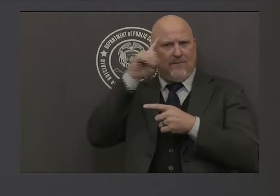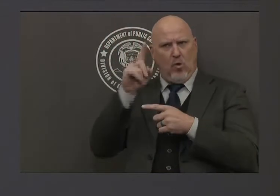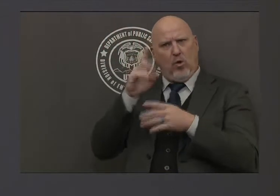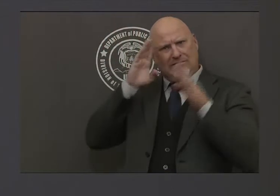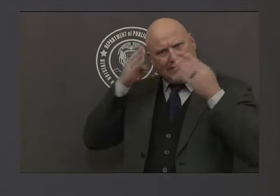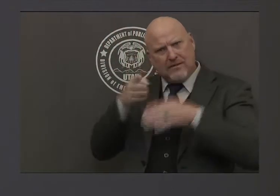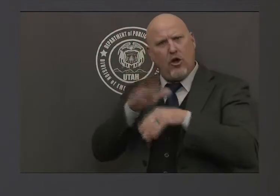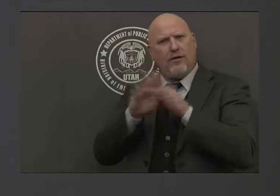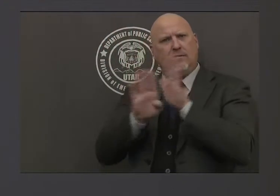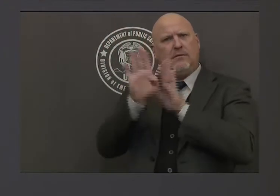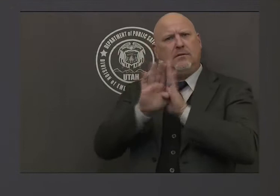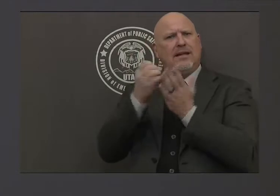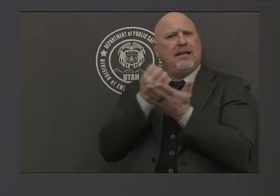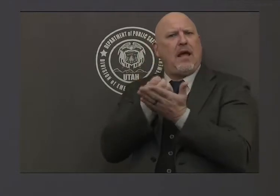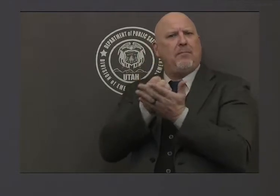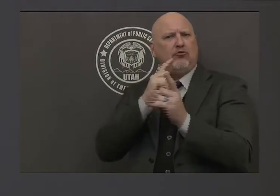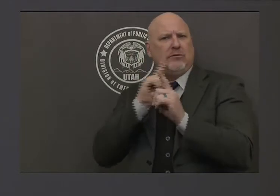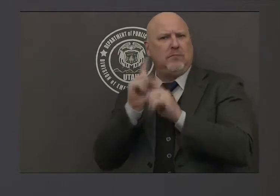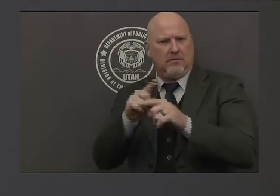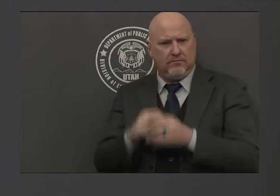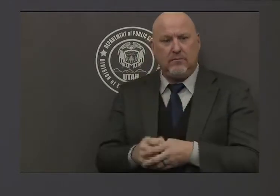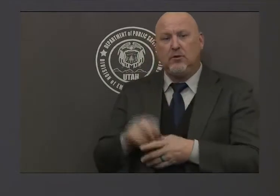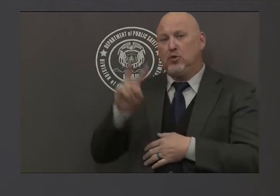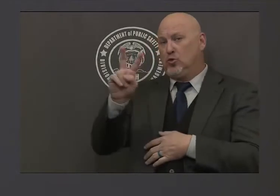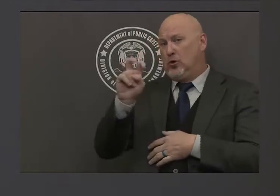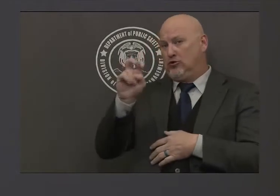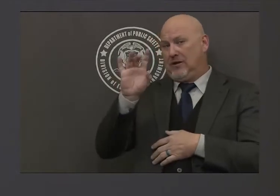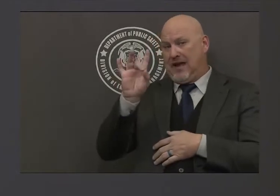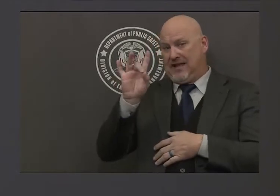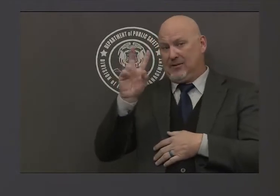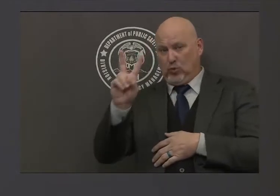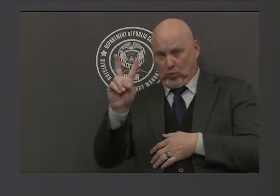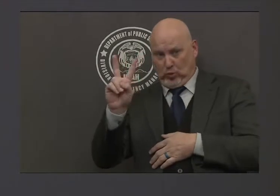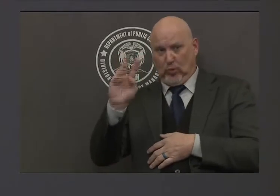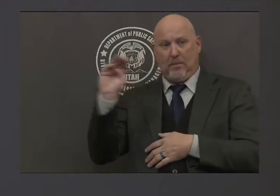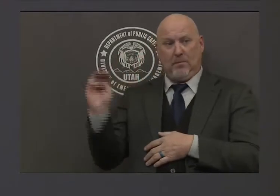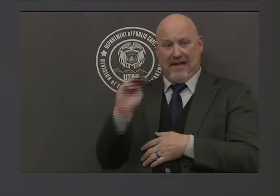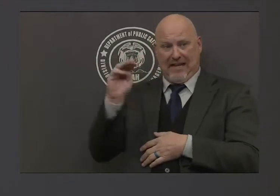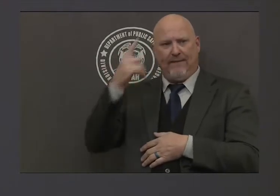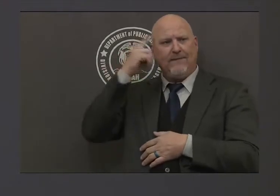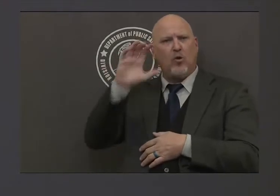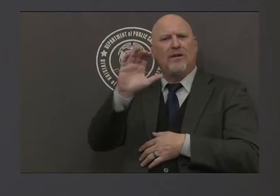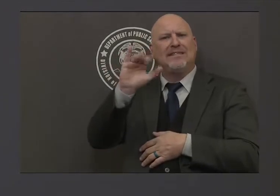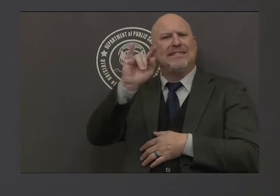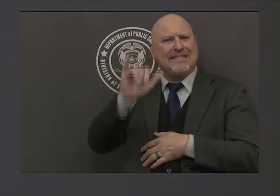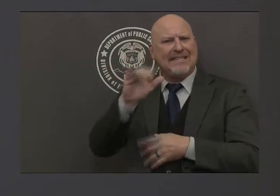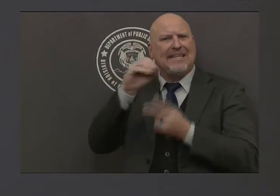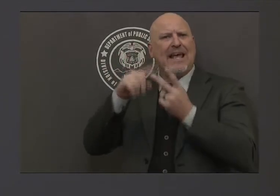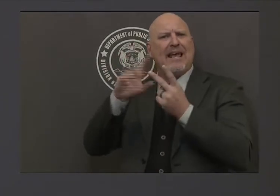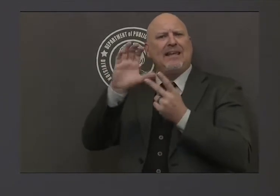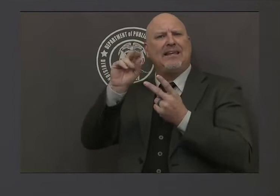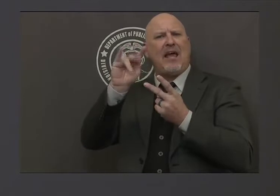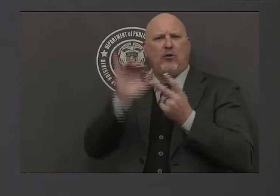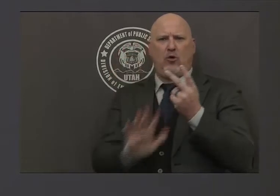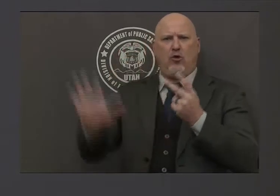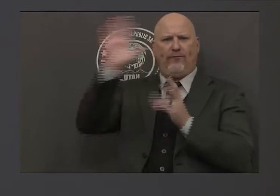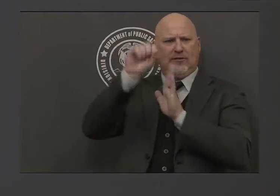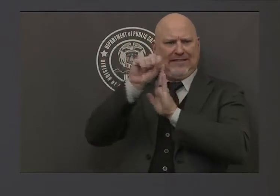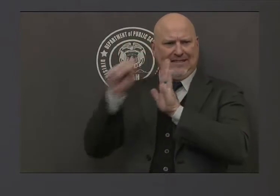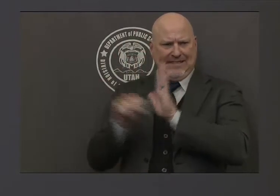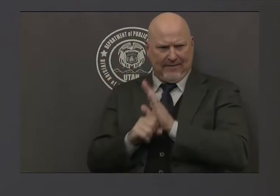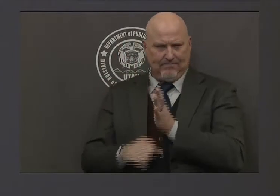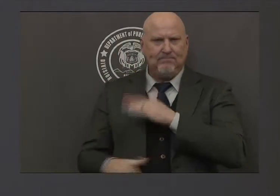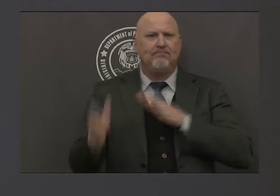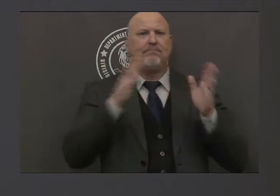million went to cities and counties, and $148 million went to education purposes. To